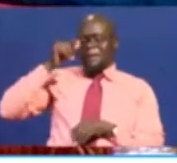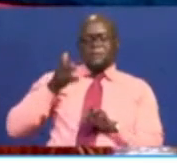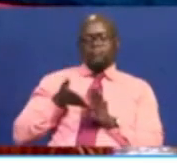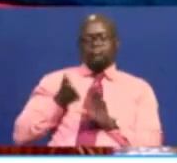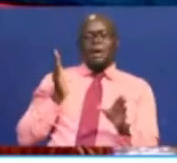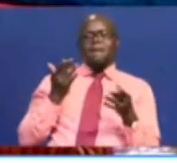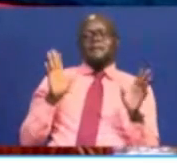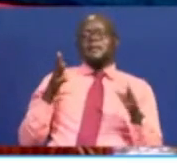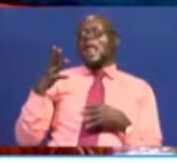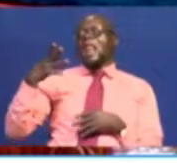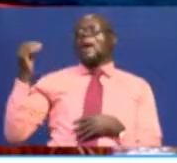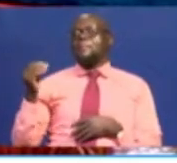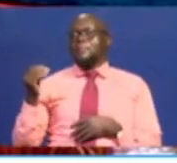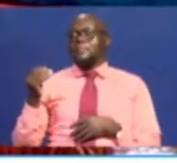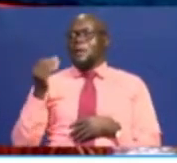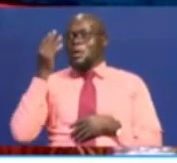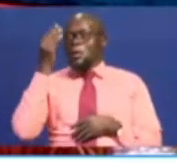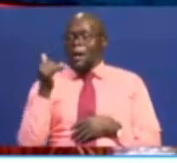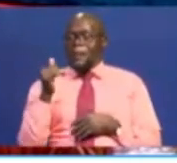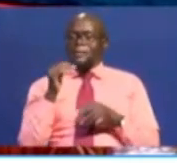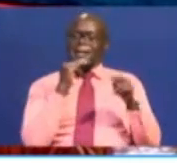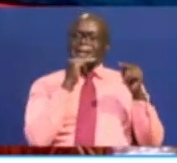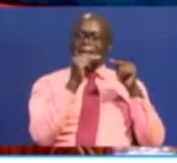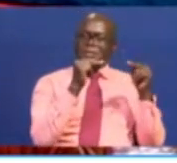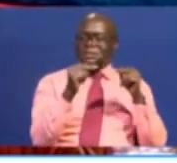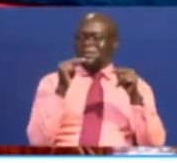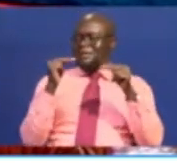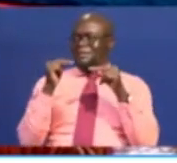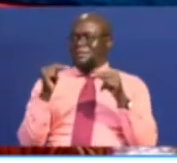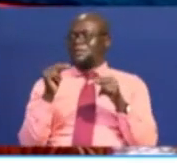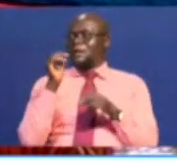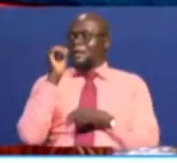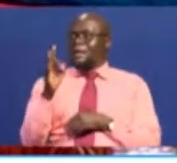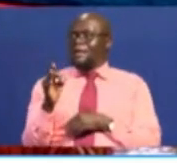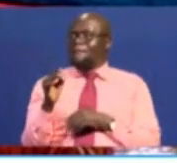out. Because negotiations are negotiations. So